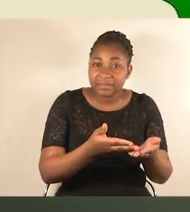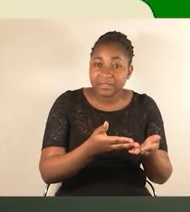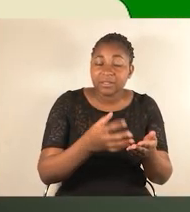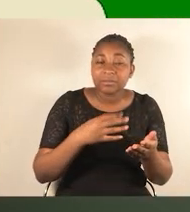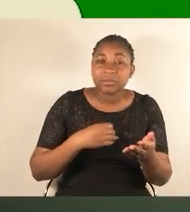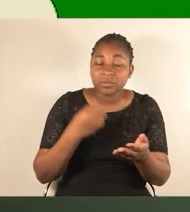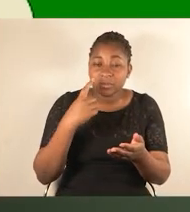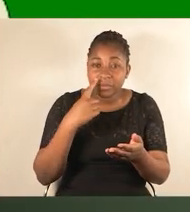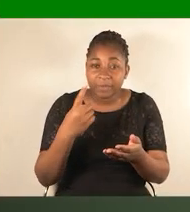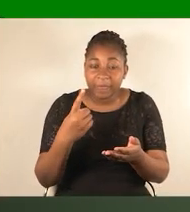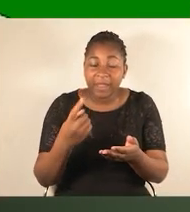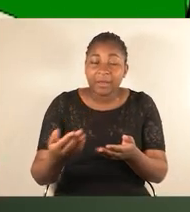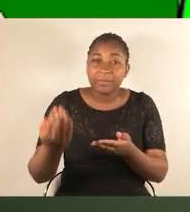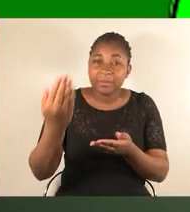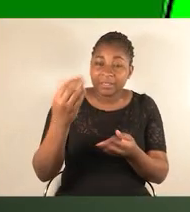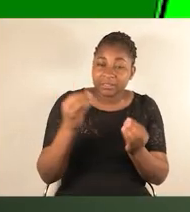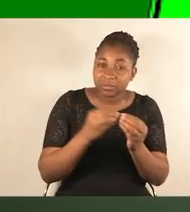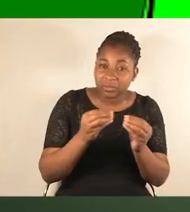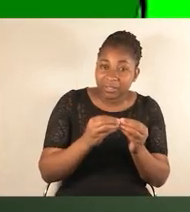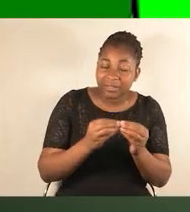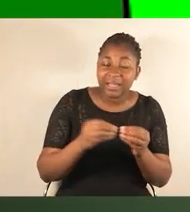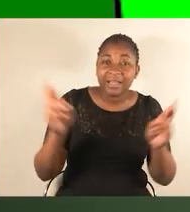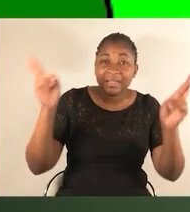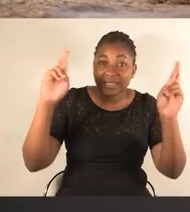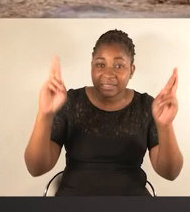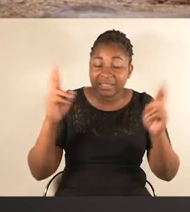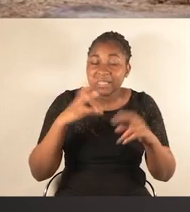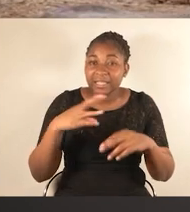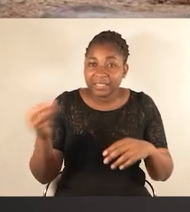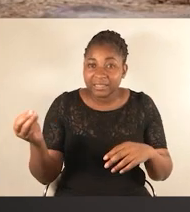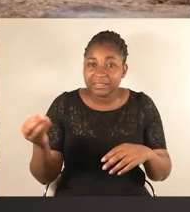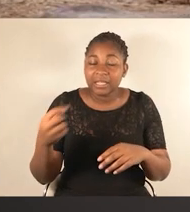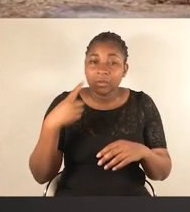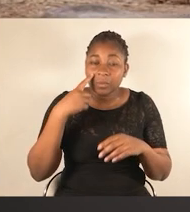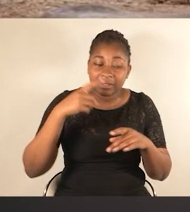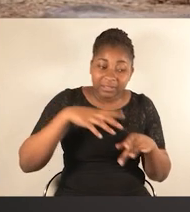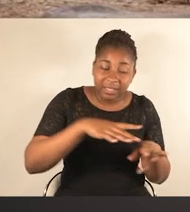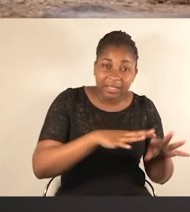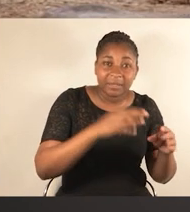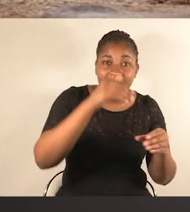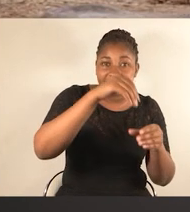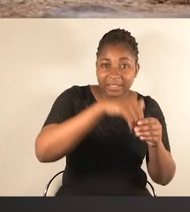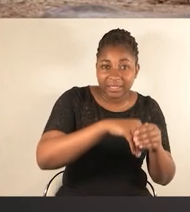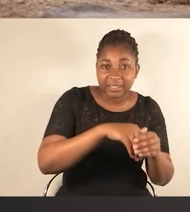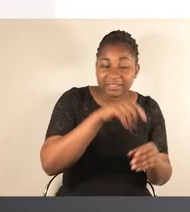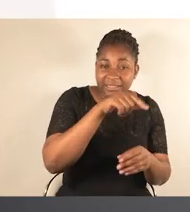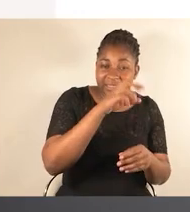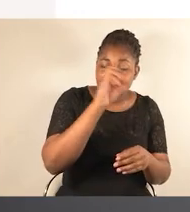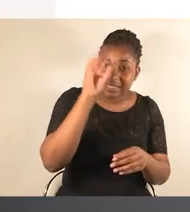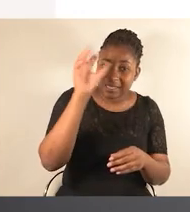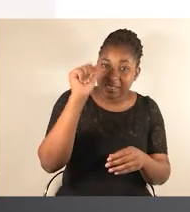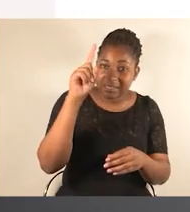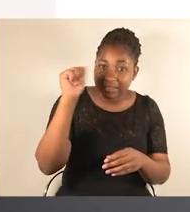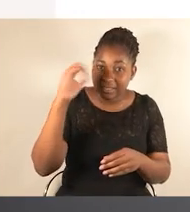Great Limpopo Transfrontier Park, which brings together some of the richest and most established wildlife areas in the